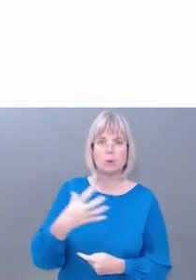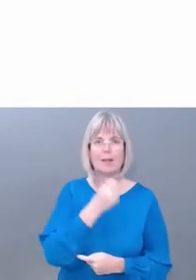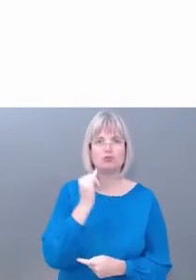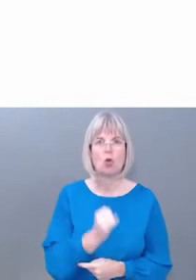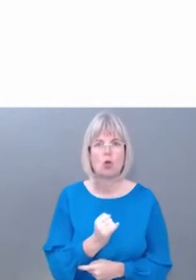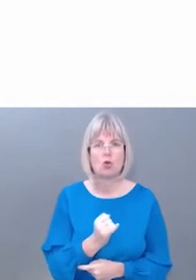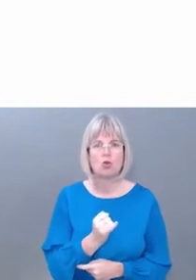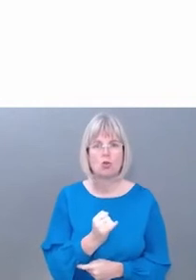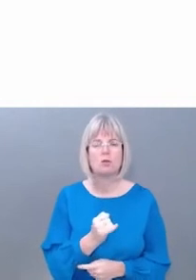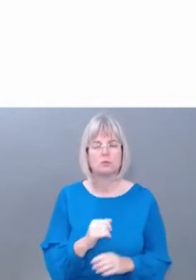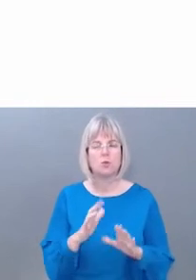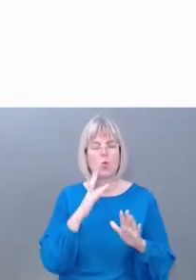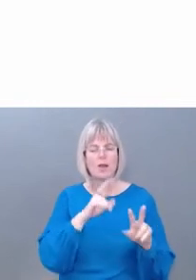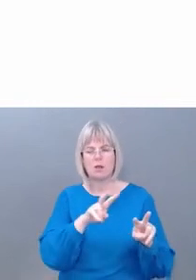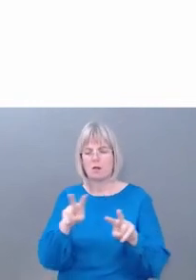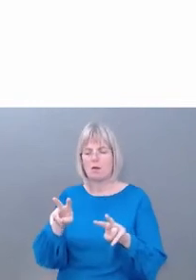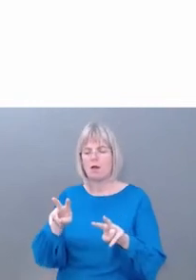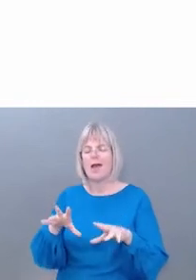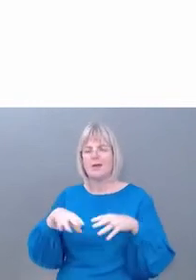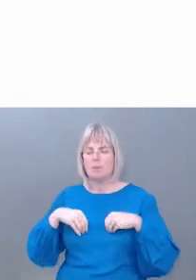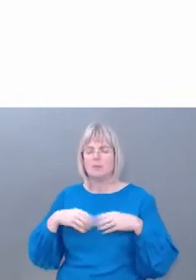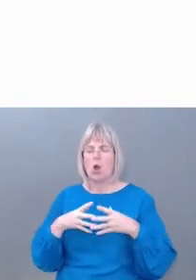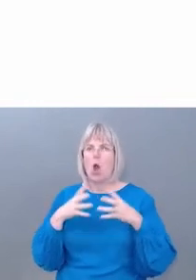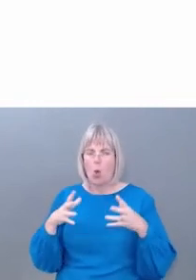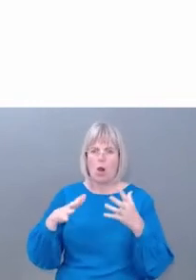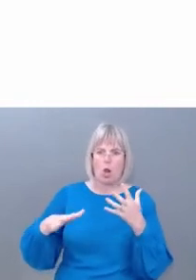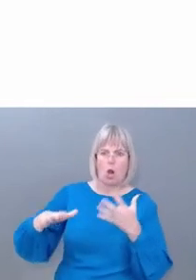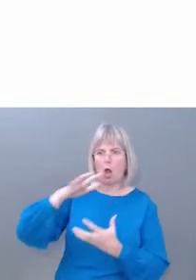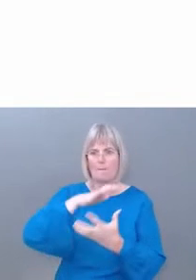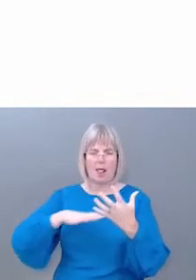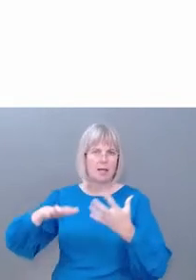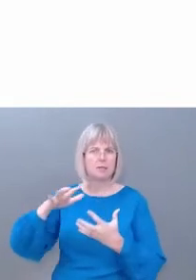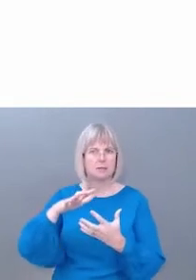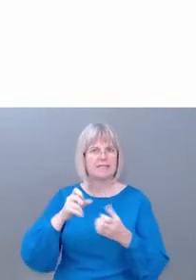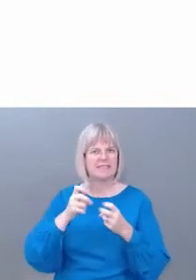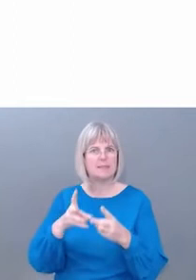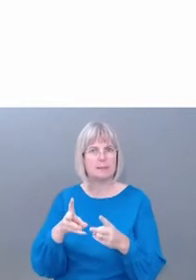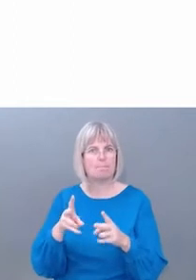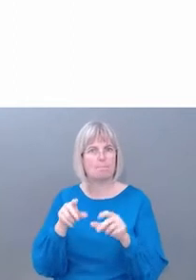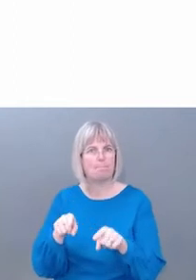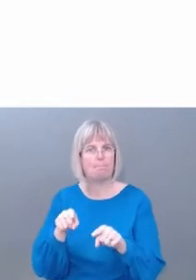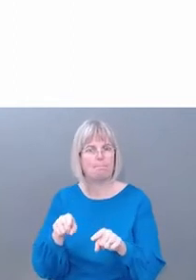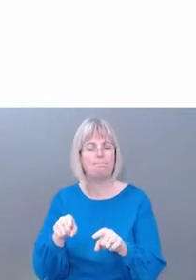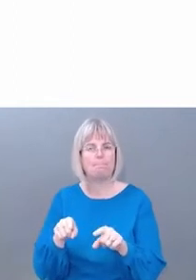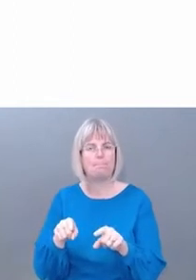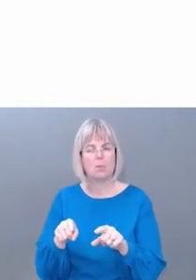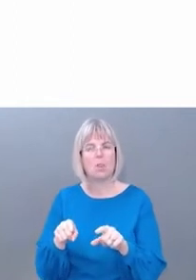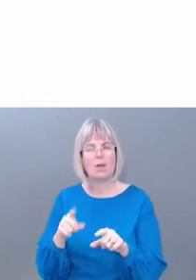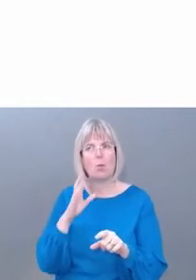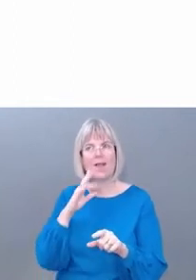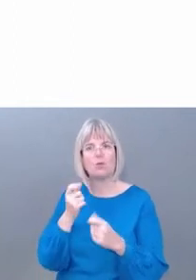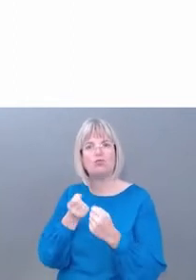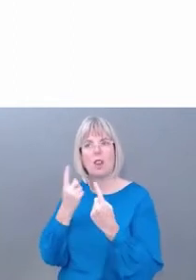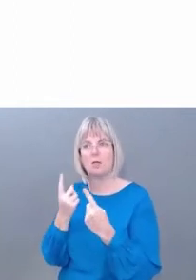complicated whole system problem and those are some of the factors that contribute to it, then actually some of the solutions and the scaffolding for the work